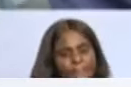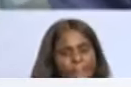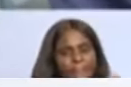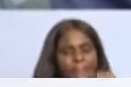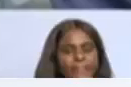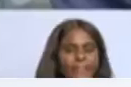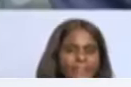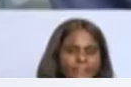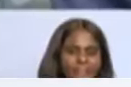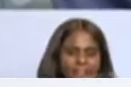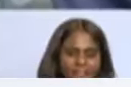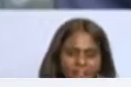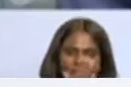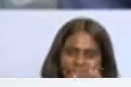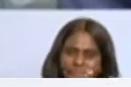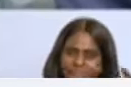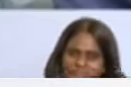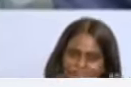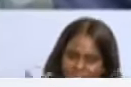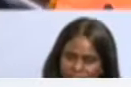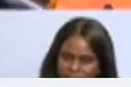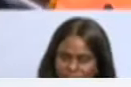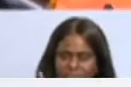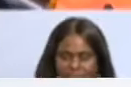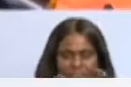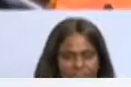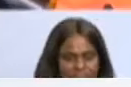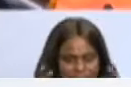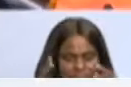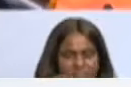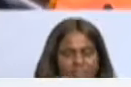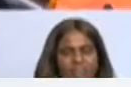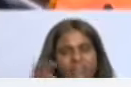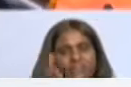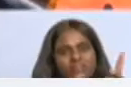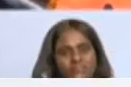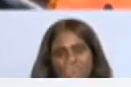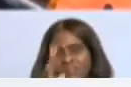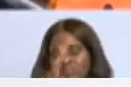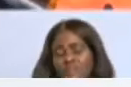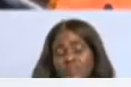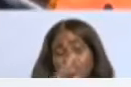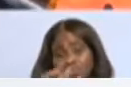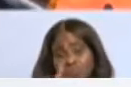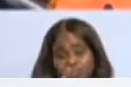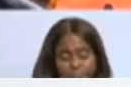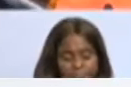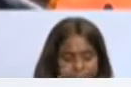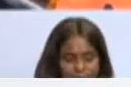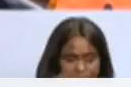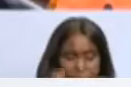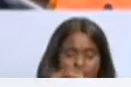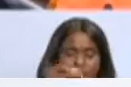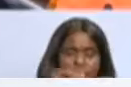our country, certain parts with a high density of population. Madam Speaker, to increase access to quality education for our